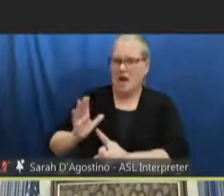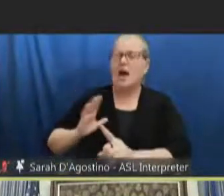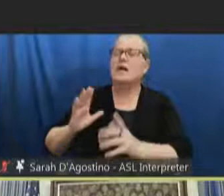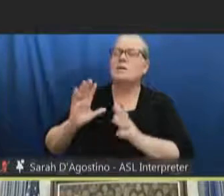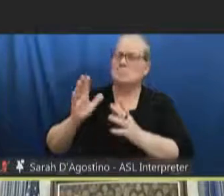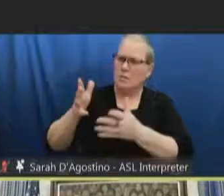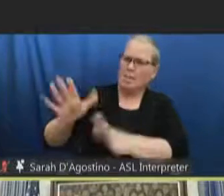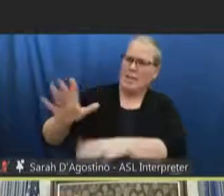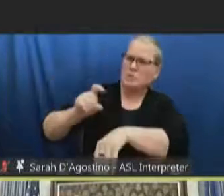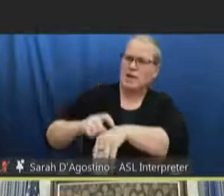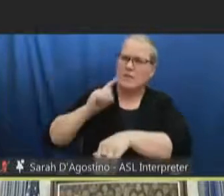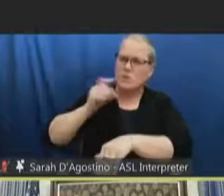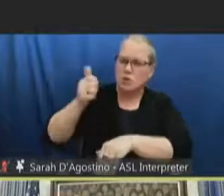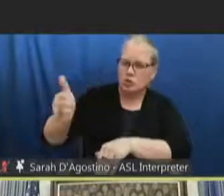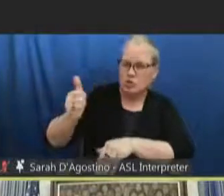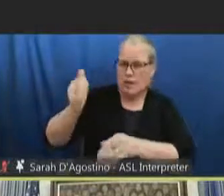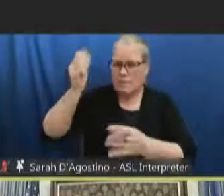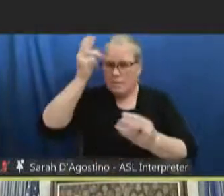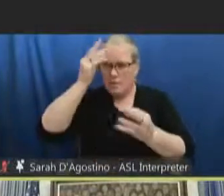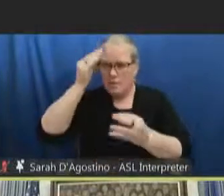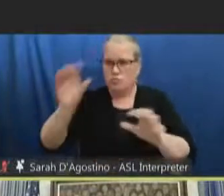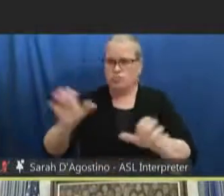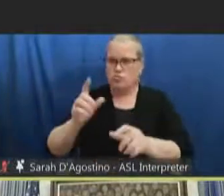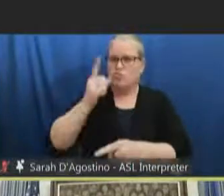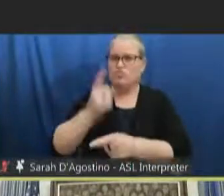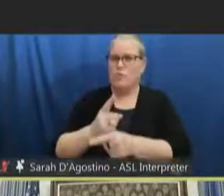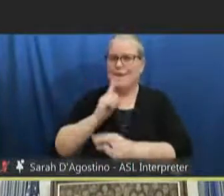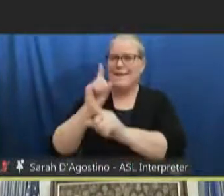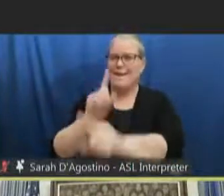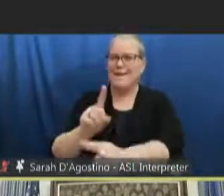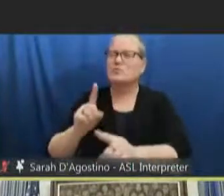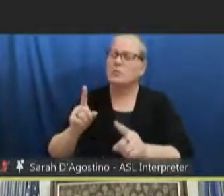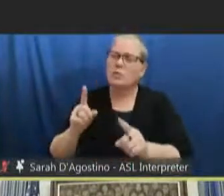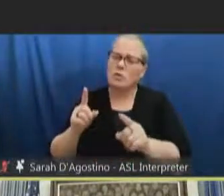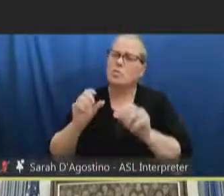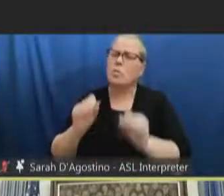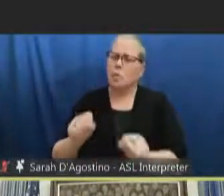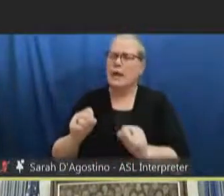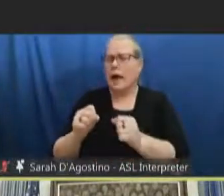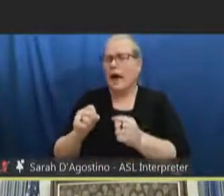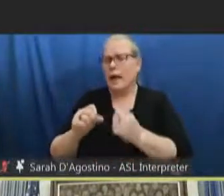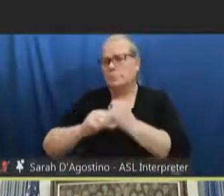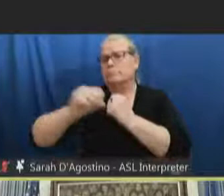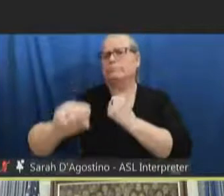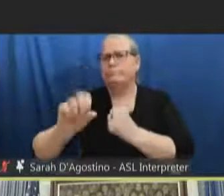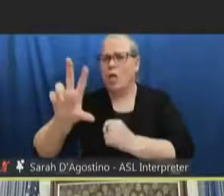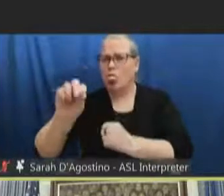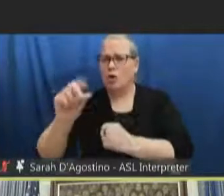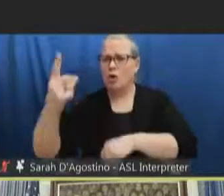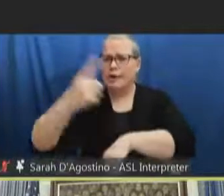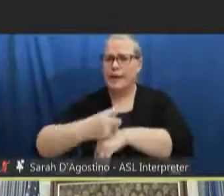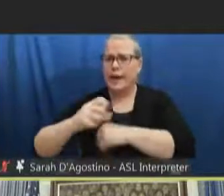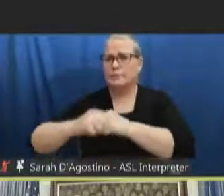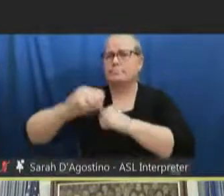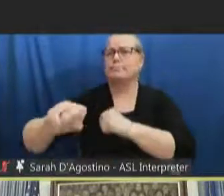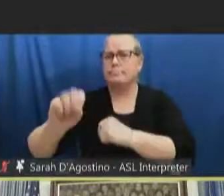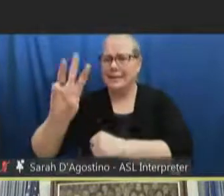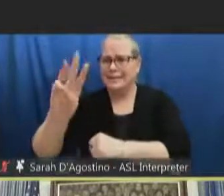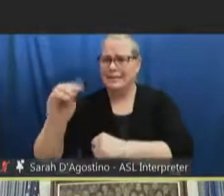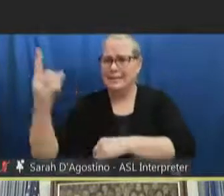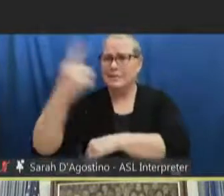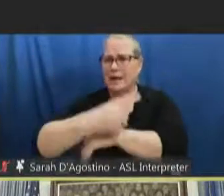it right and make sure we can have the flexibility we need to keep people safe. Anyway, there'll be some questions on that, but